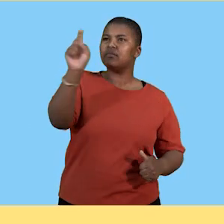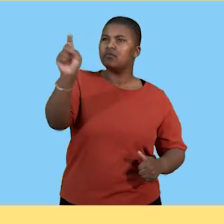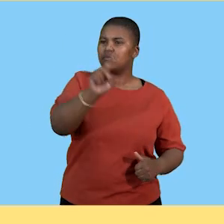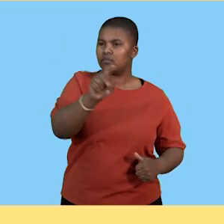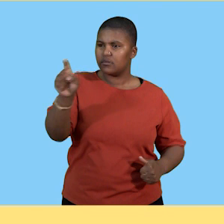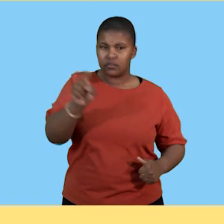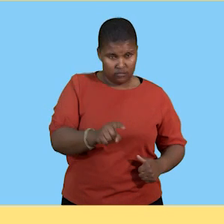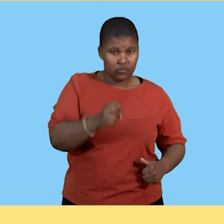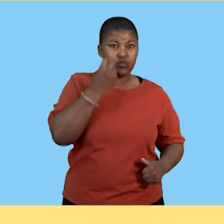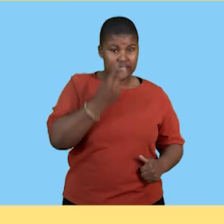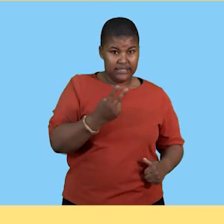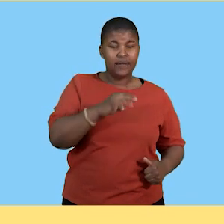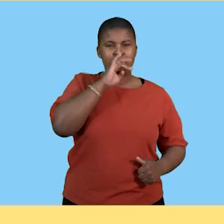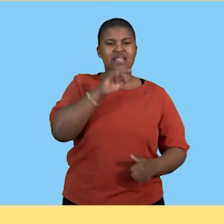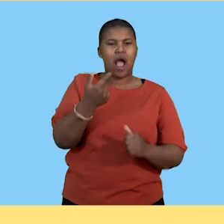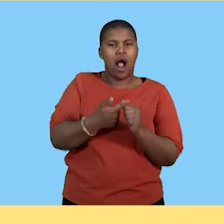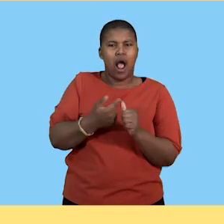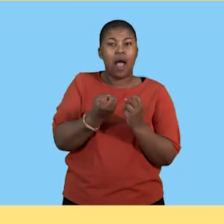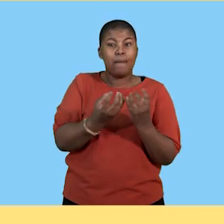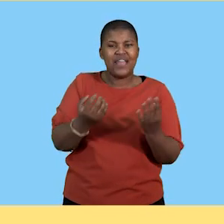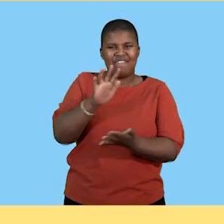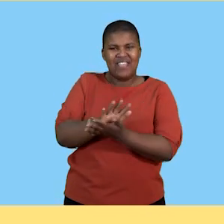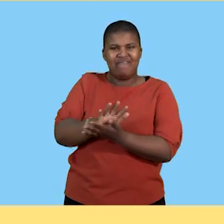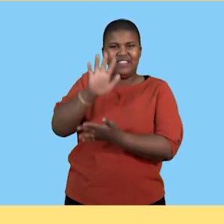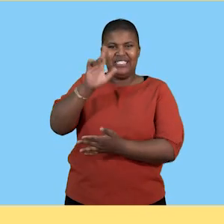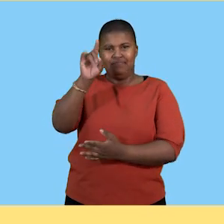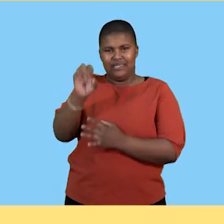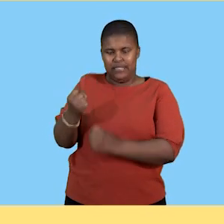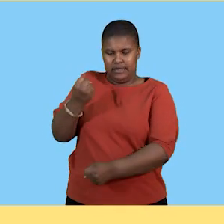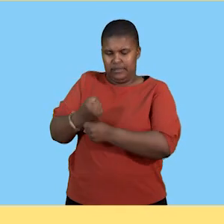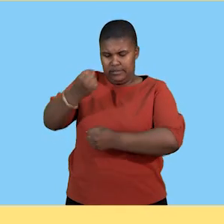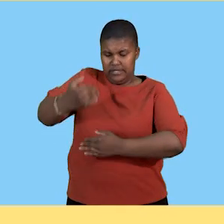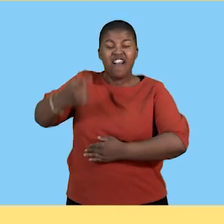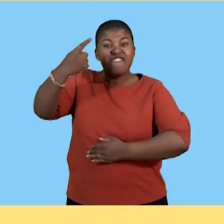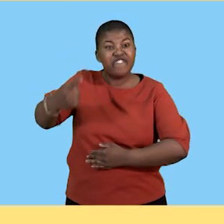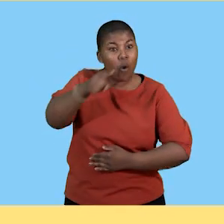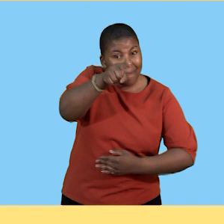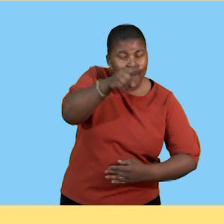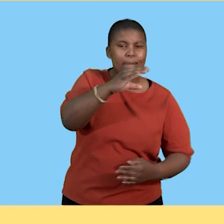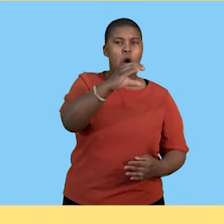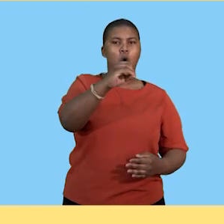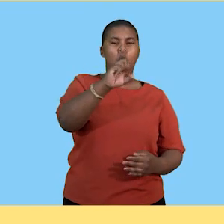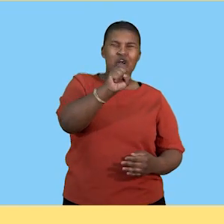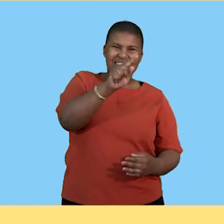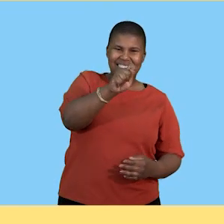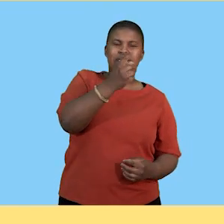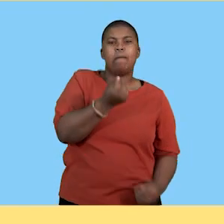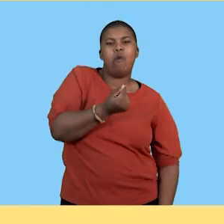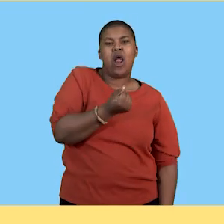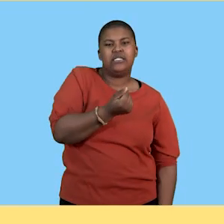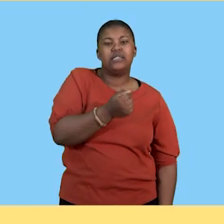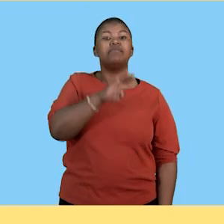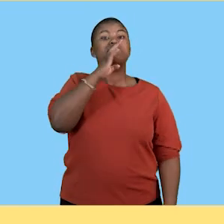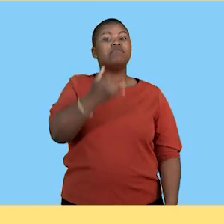told depreciation is calculated at 15% per annum on the cost price method. That